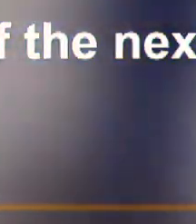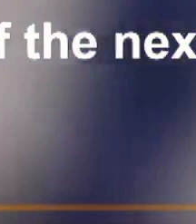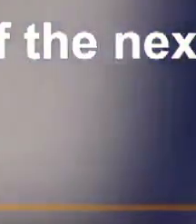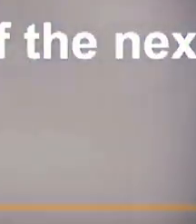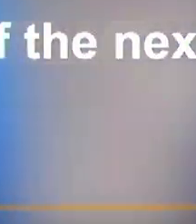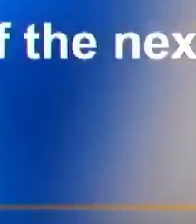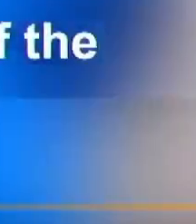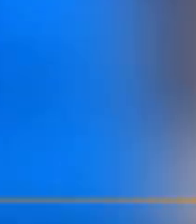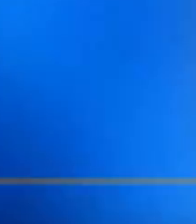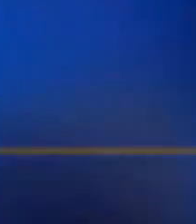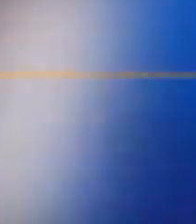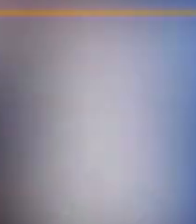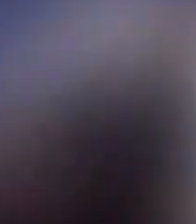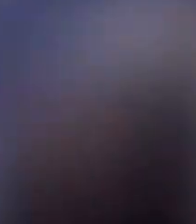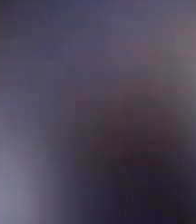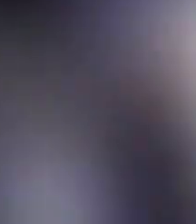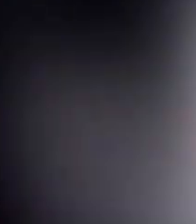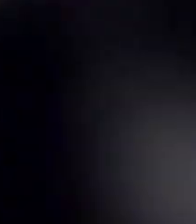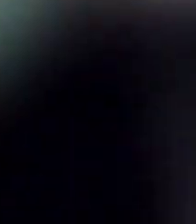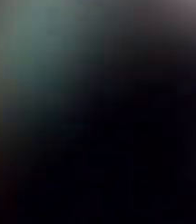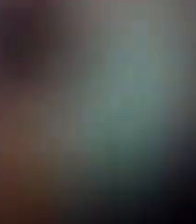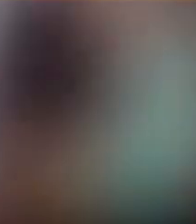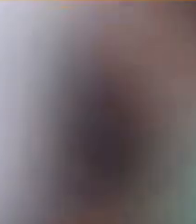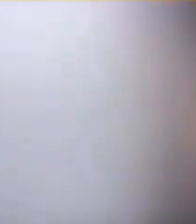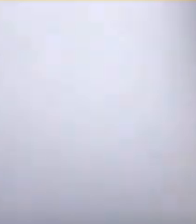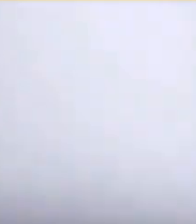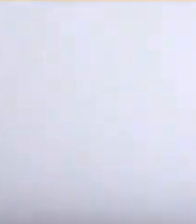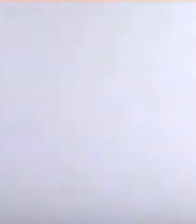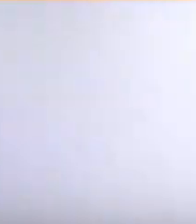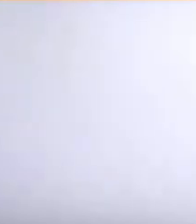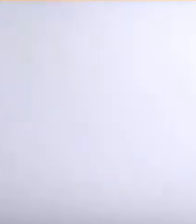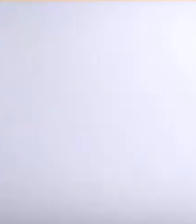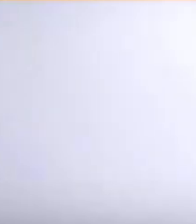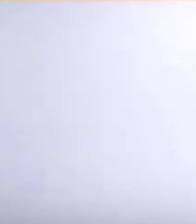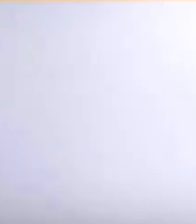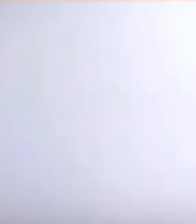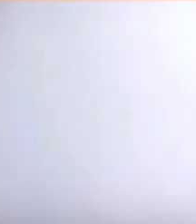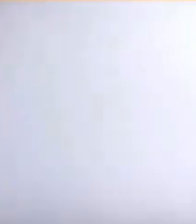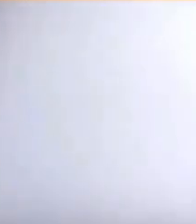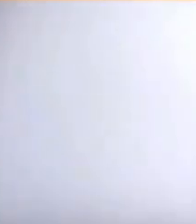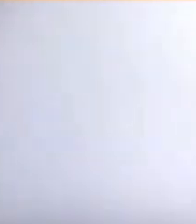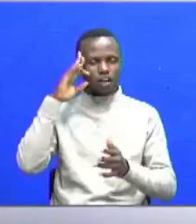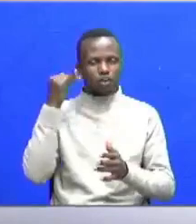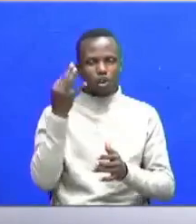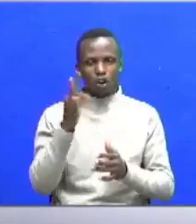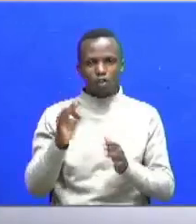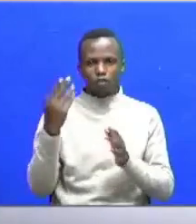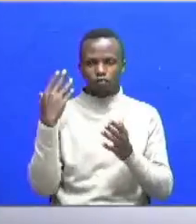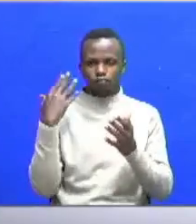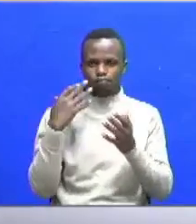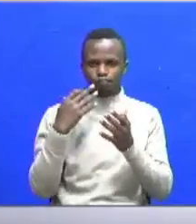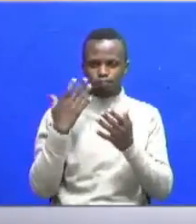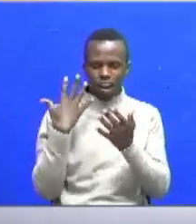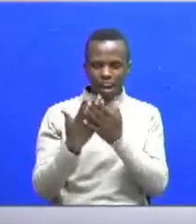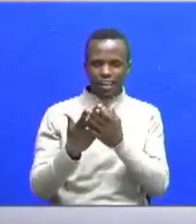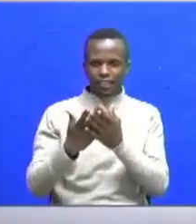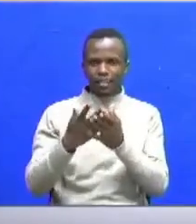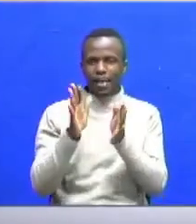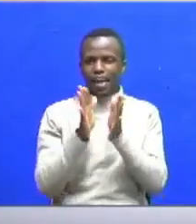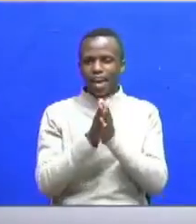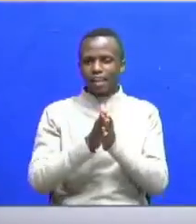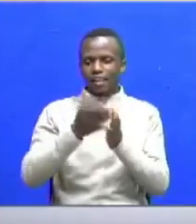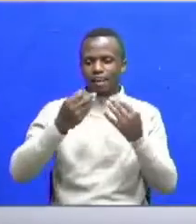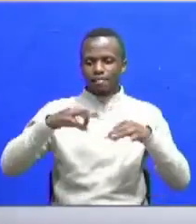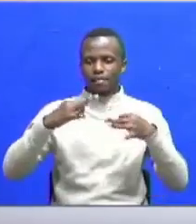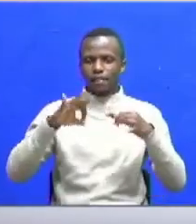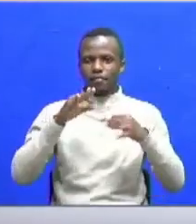that he or she should be charged or informed of the reason for the arrest and be released on bond or bail on reasonable